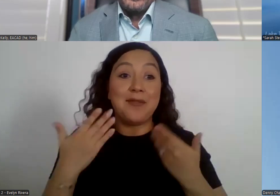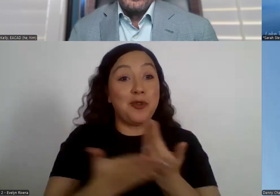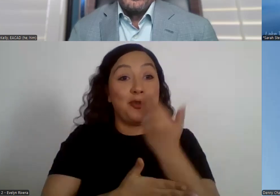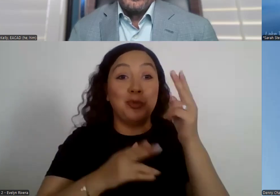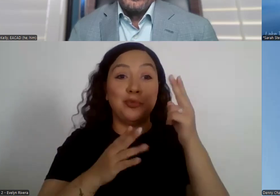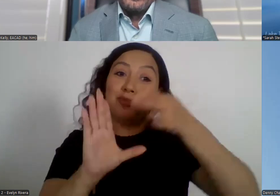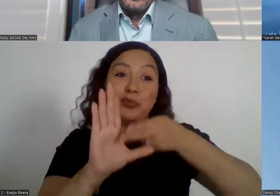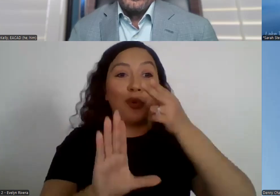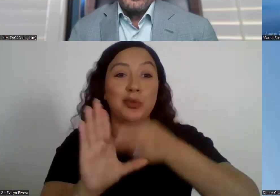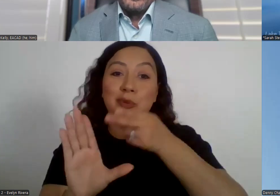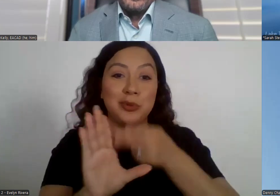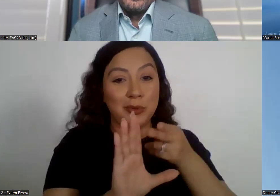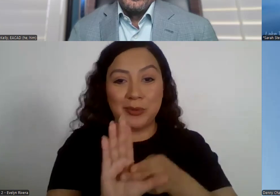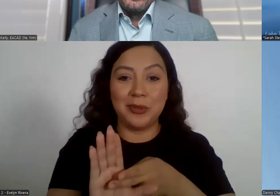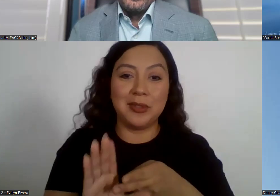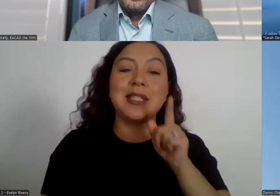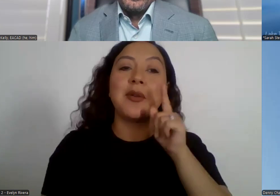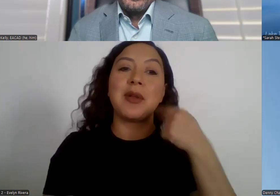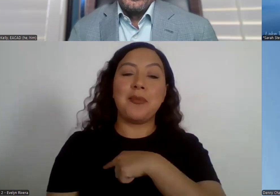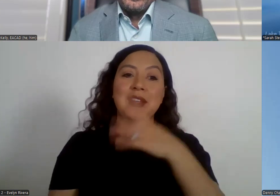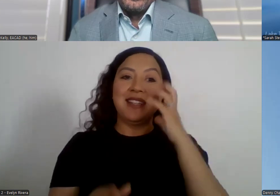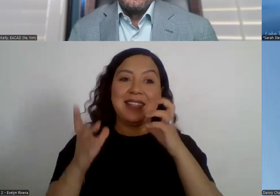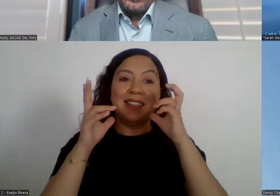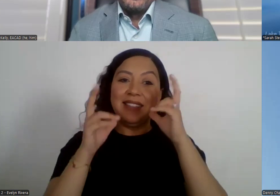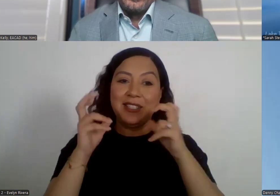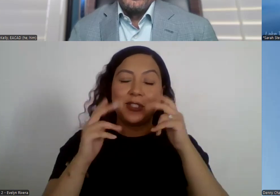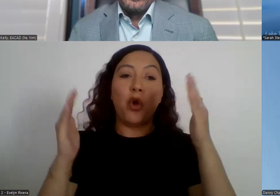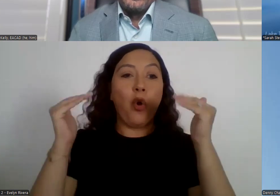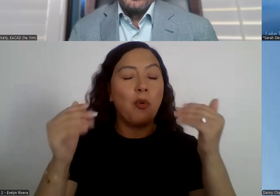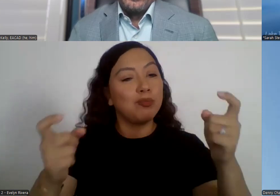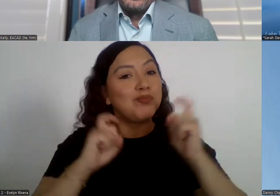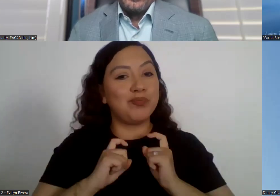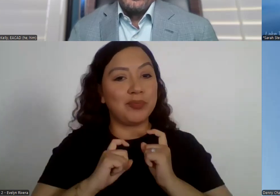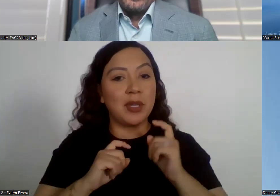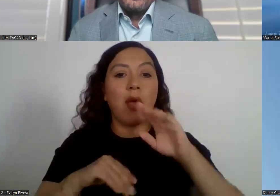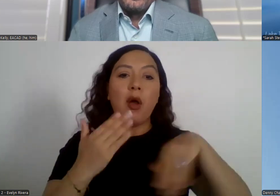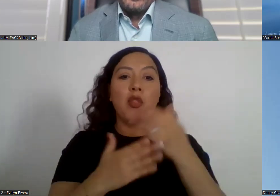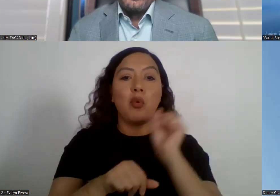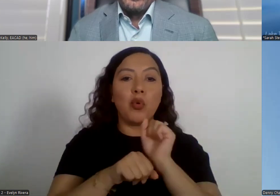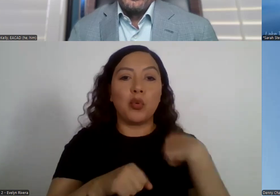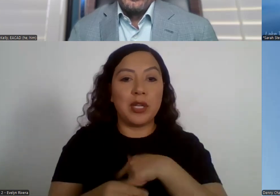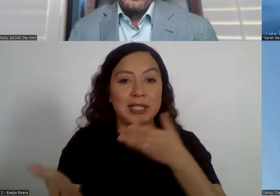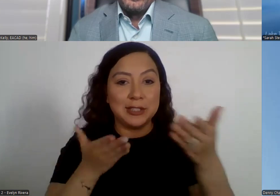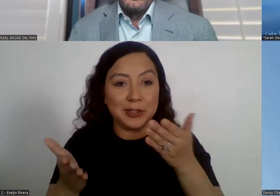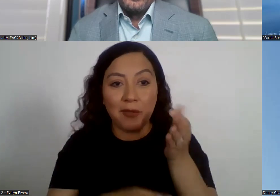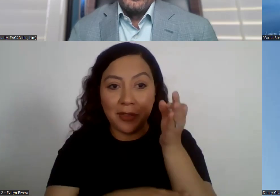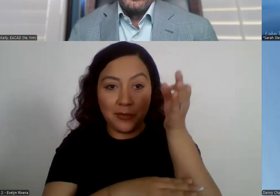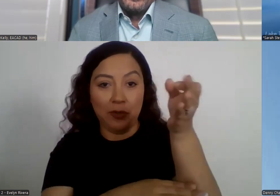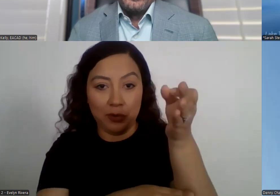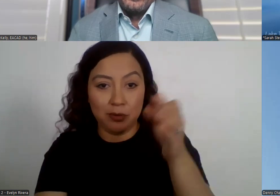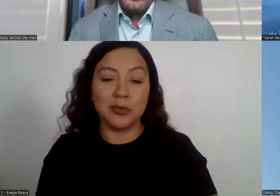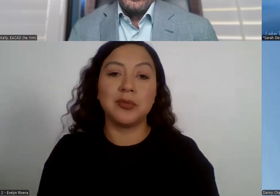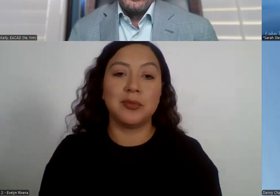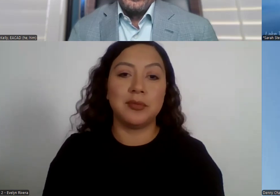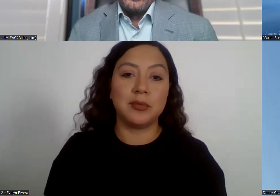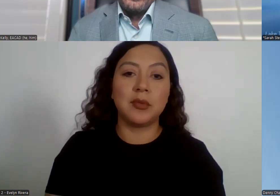introductions that I've heard just give me a lot of hope and excitement and energy for the work that we can do in the future. Um,